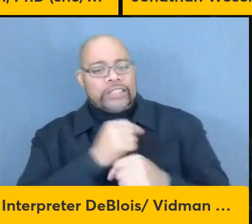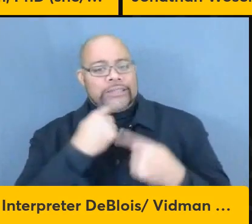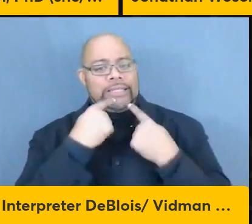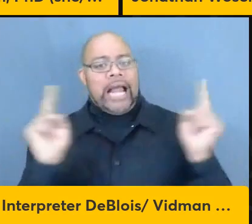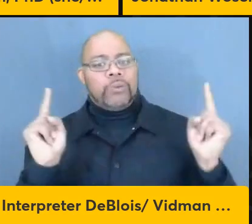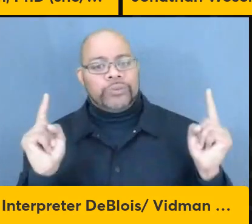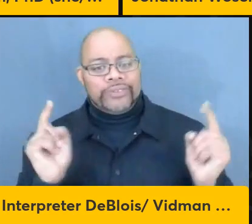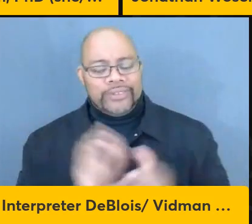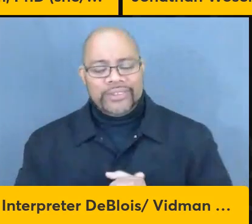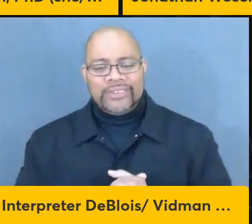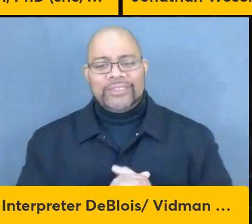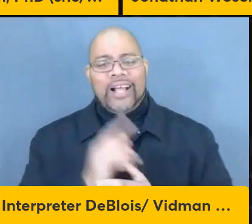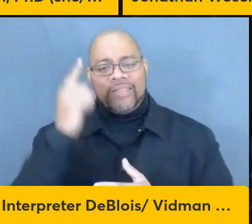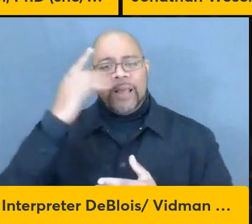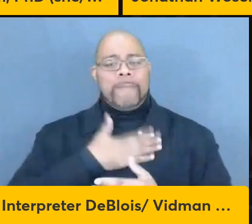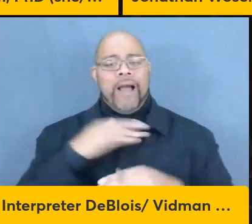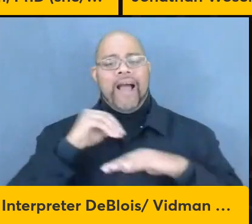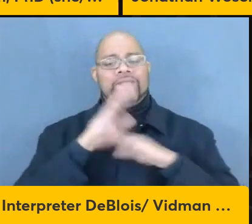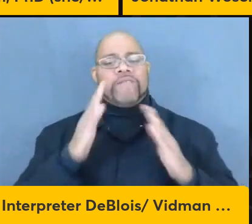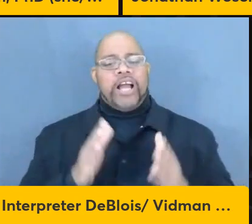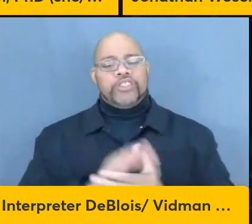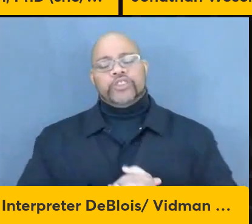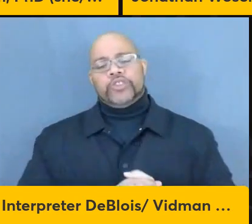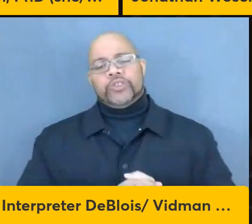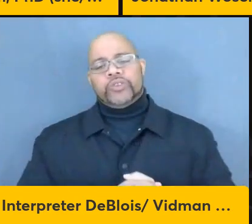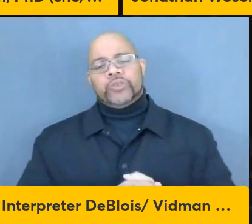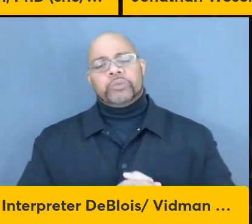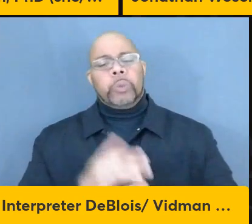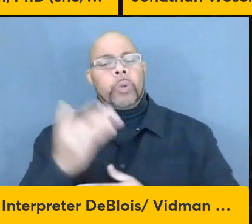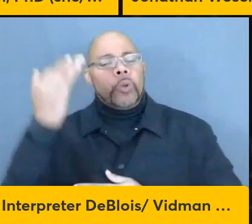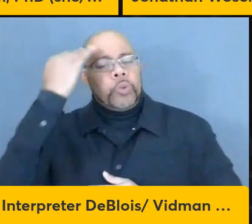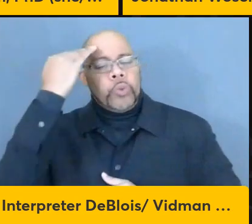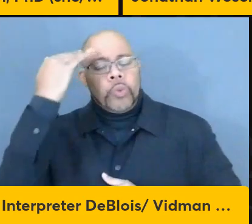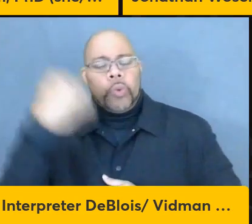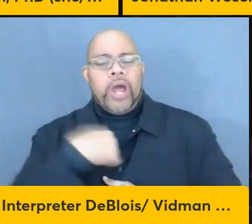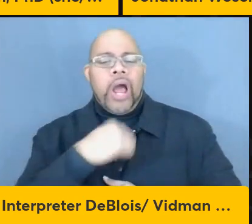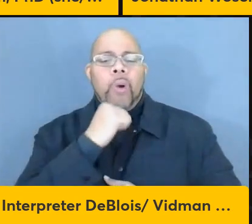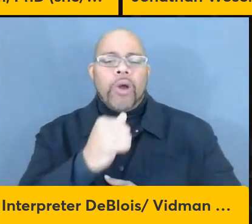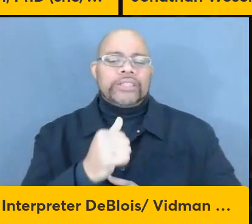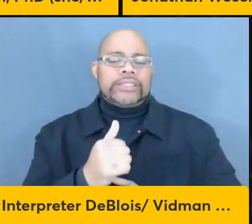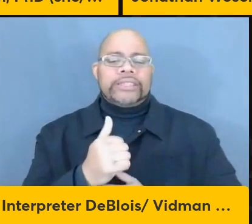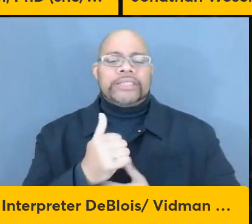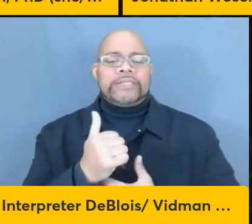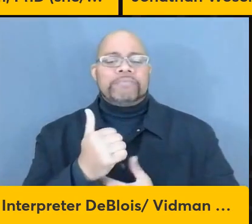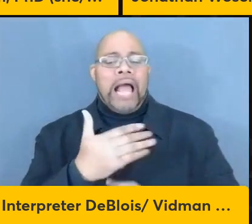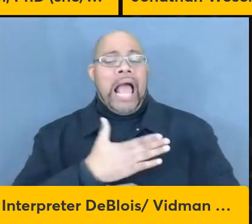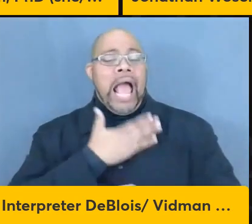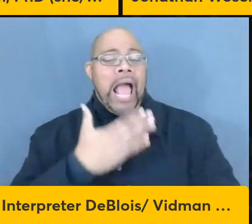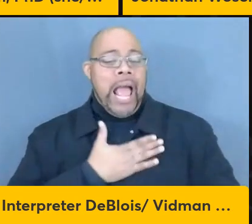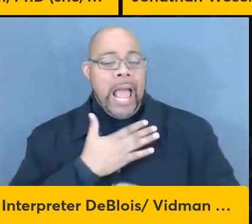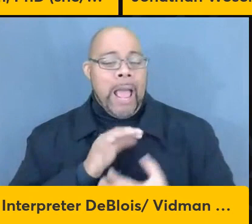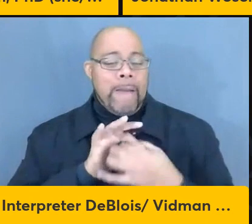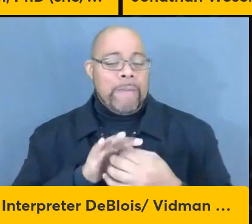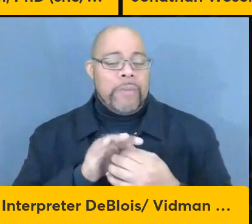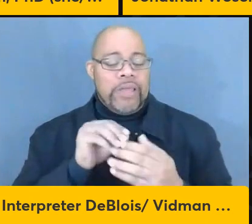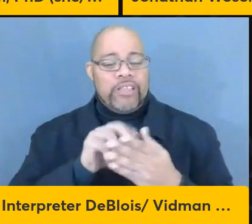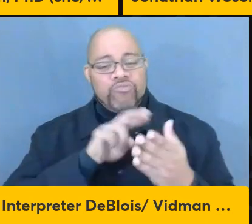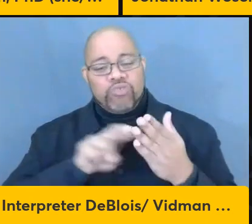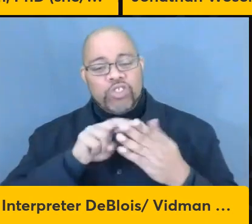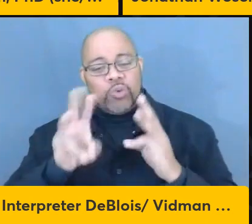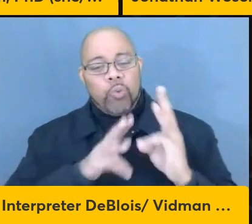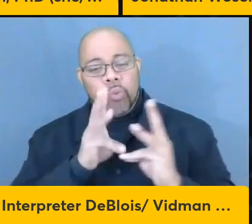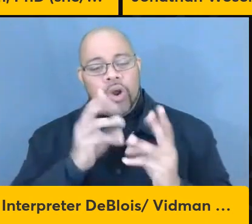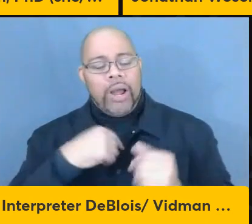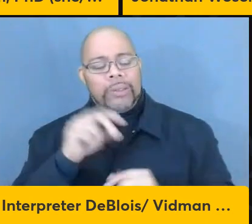So I think my advisor, sort of knew that I wasn't all that happy in the research world, and that I